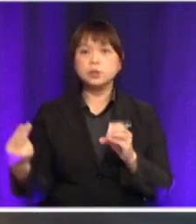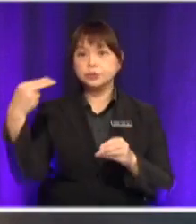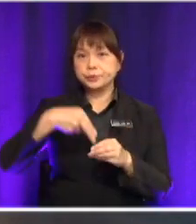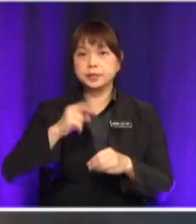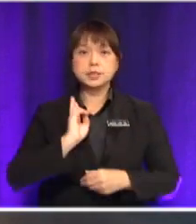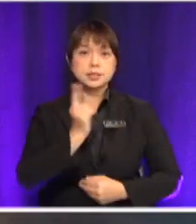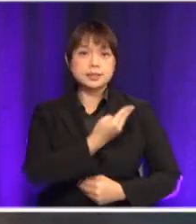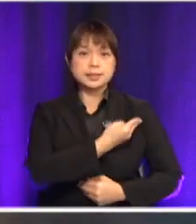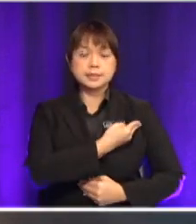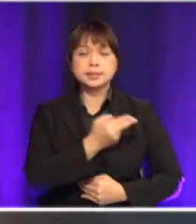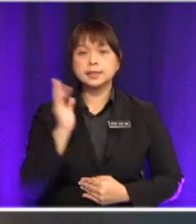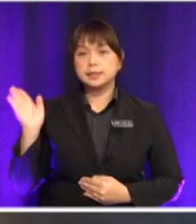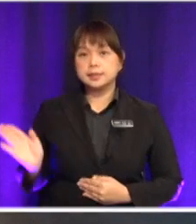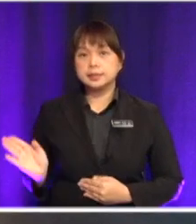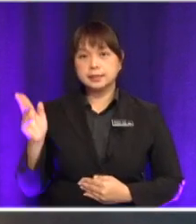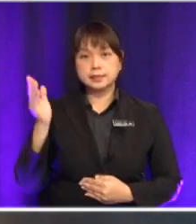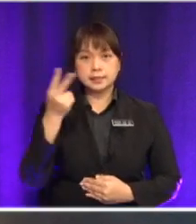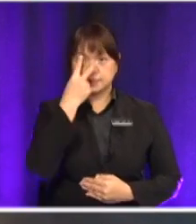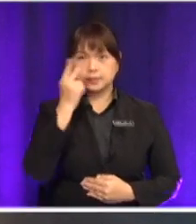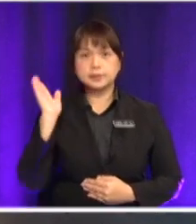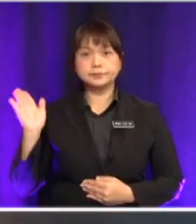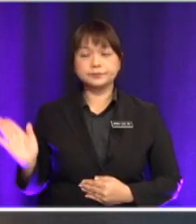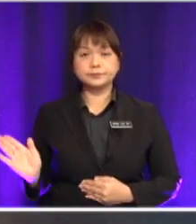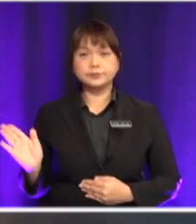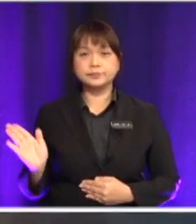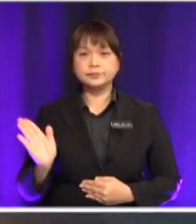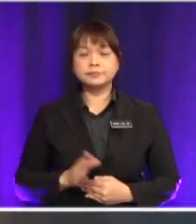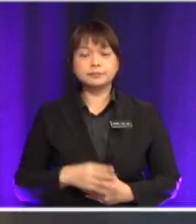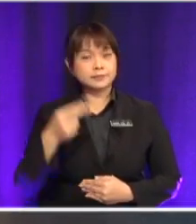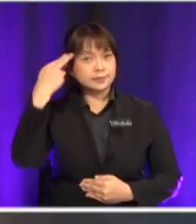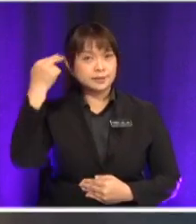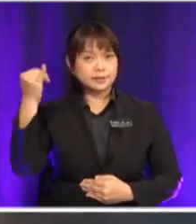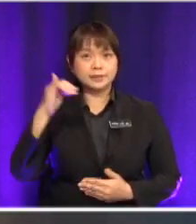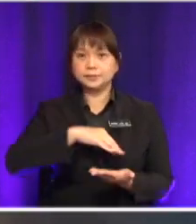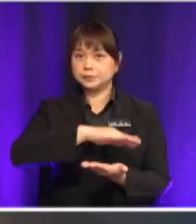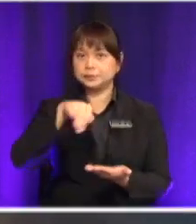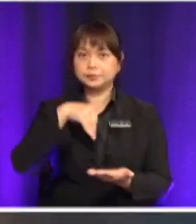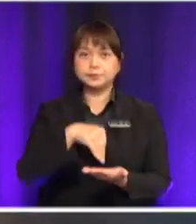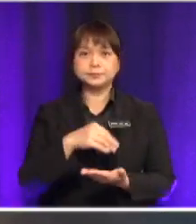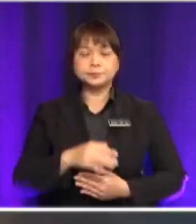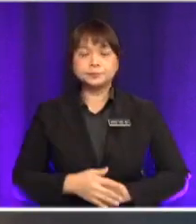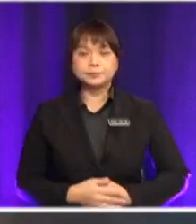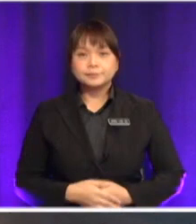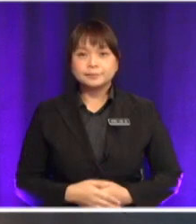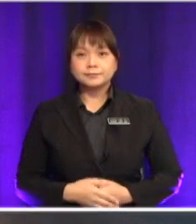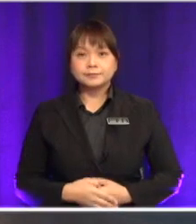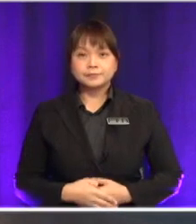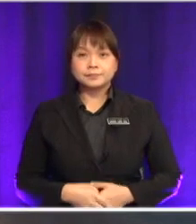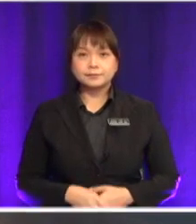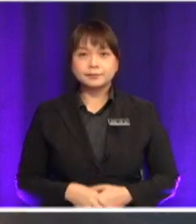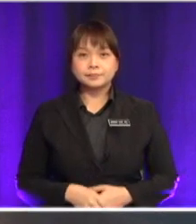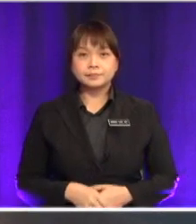a second. Here they are behind me. Hello, pupils. Say hi, guys. Hello, everybody. Now, without